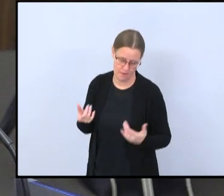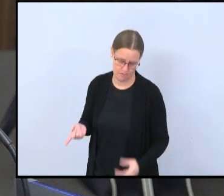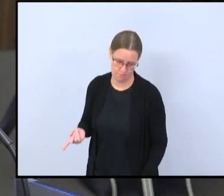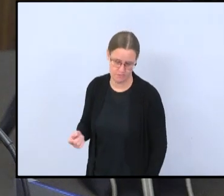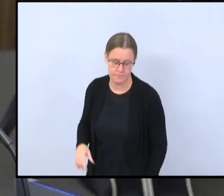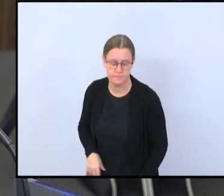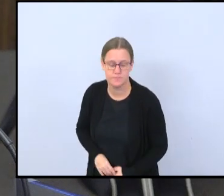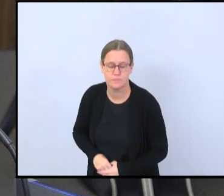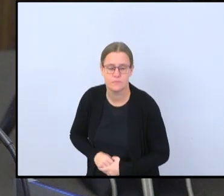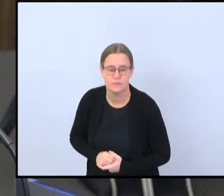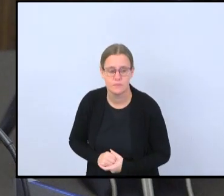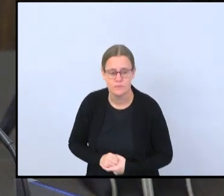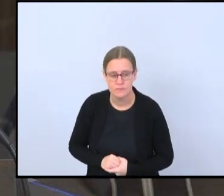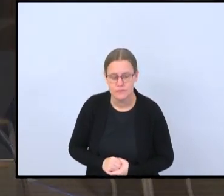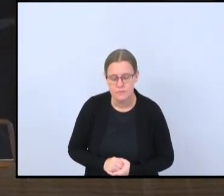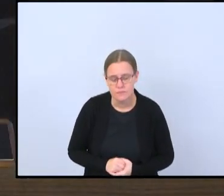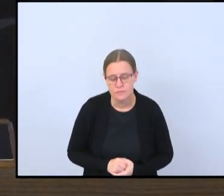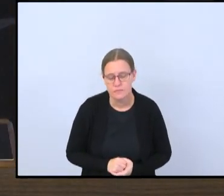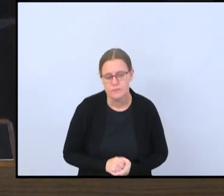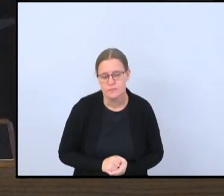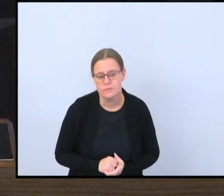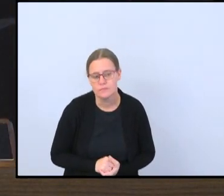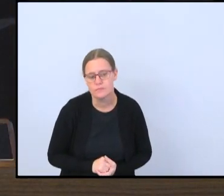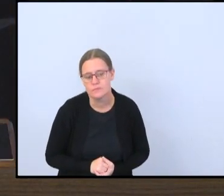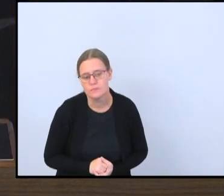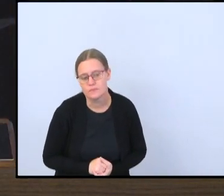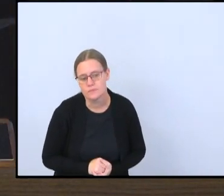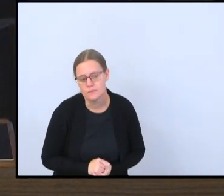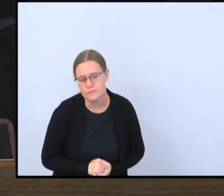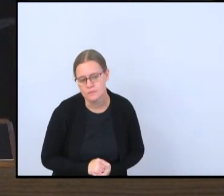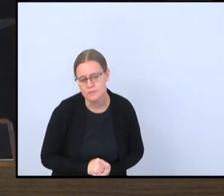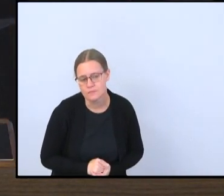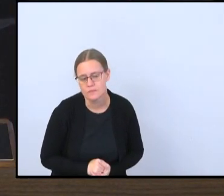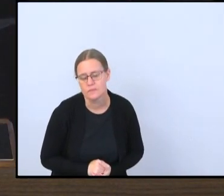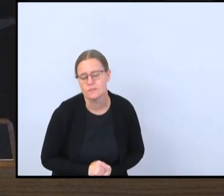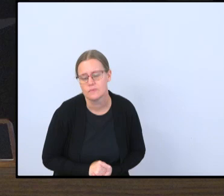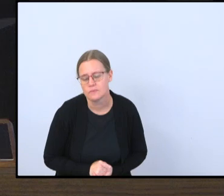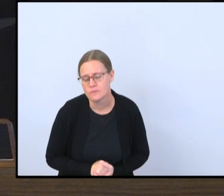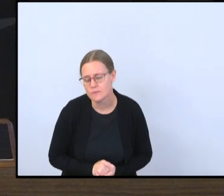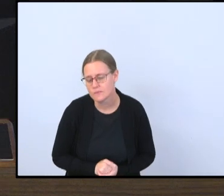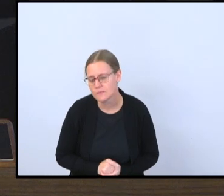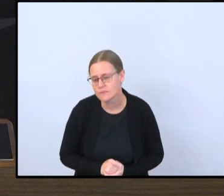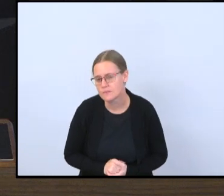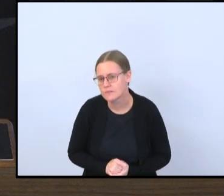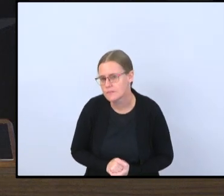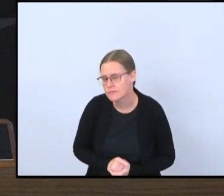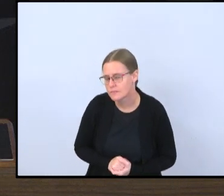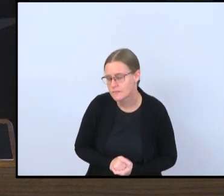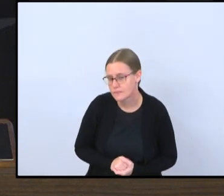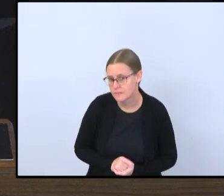So leading all this, Ms. Barrera, my question is,